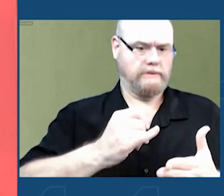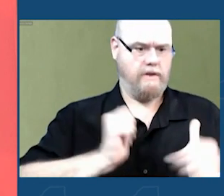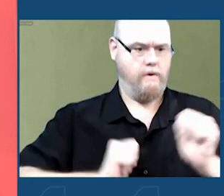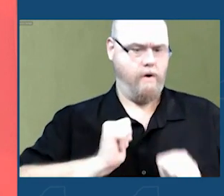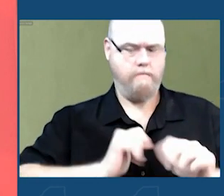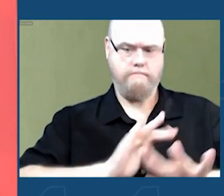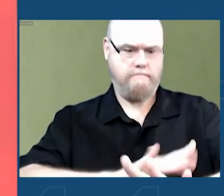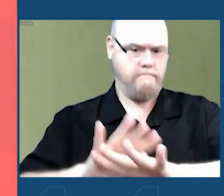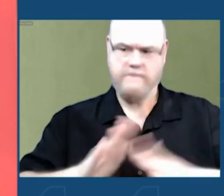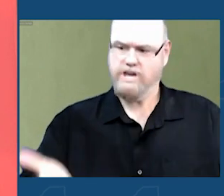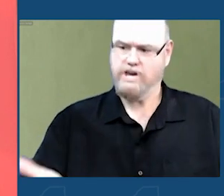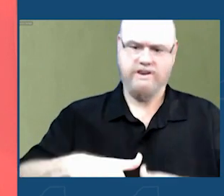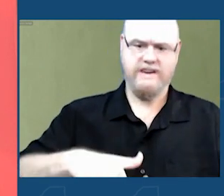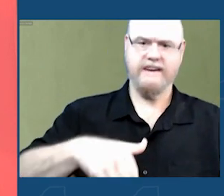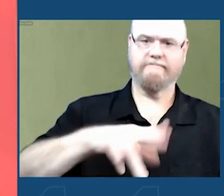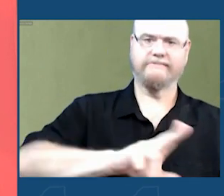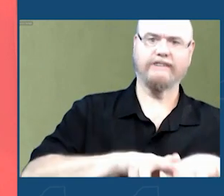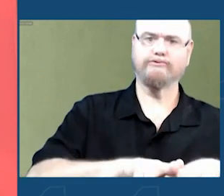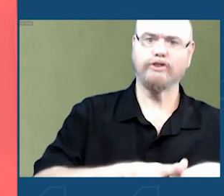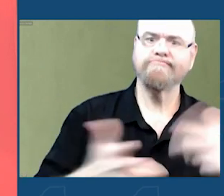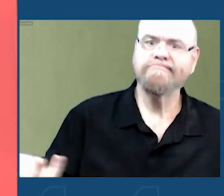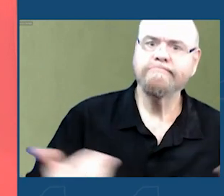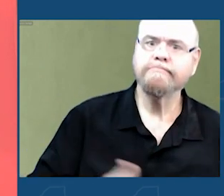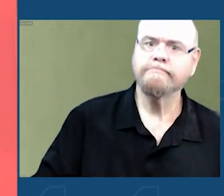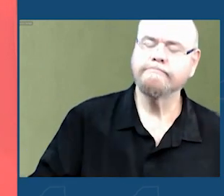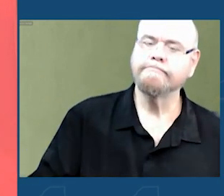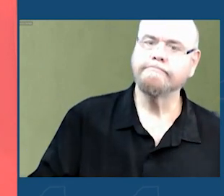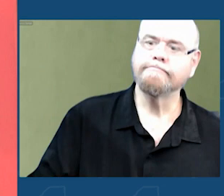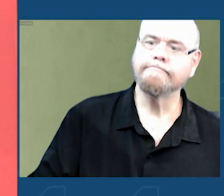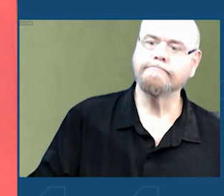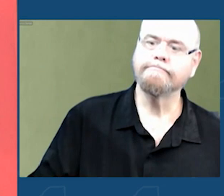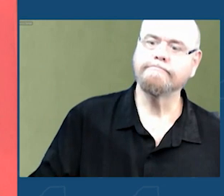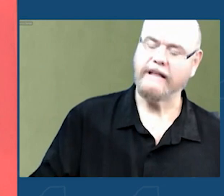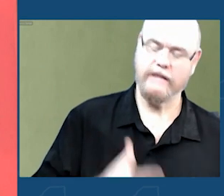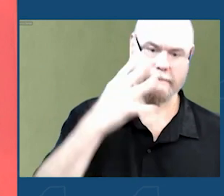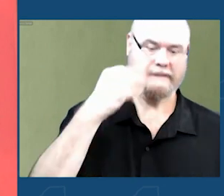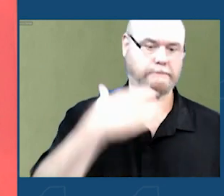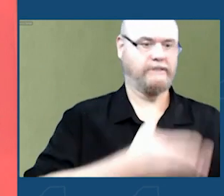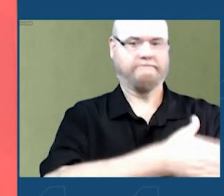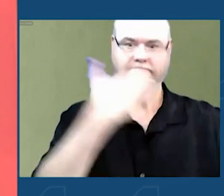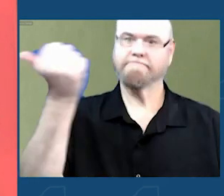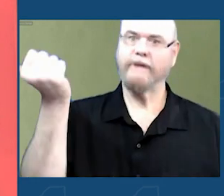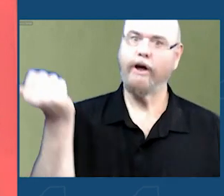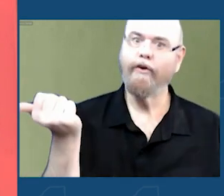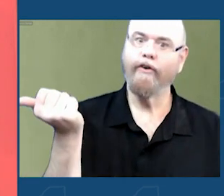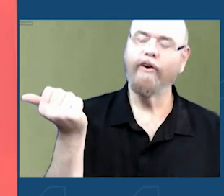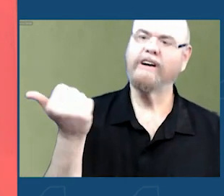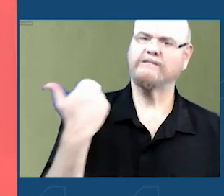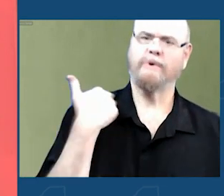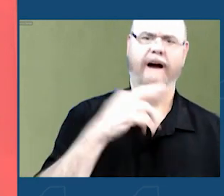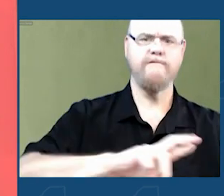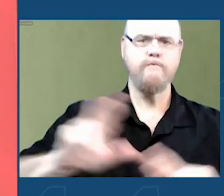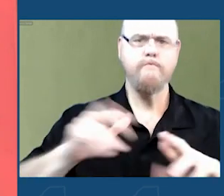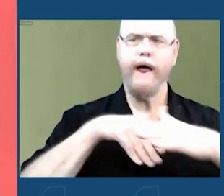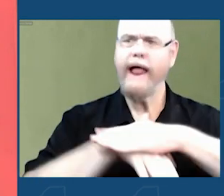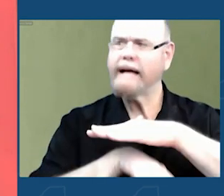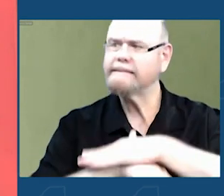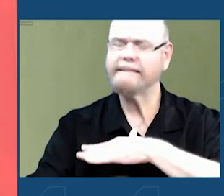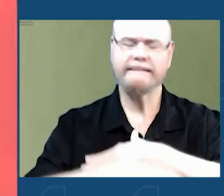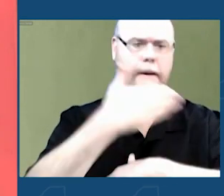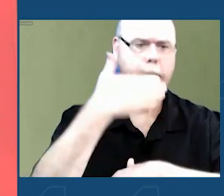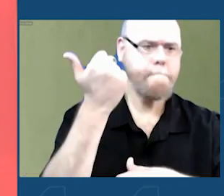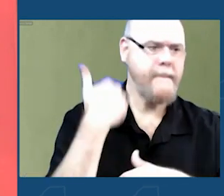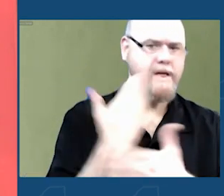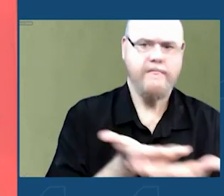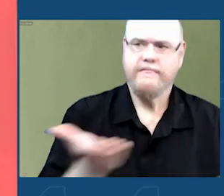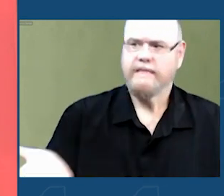better. And we have ready accesses and better amenities. That's what we're trying to